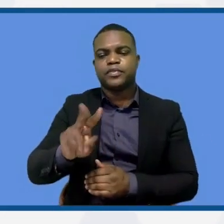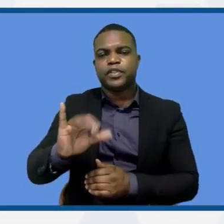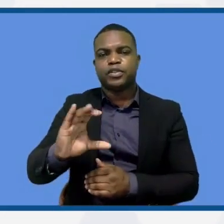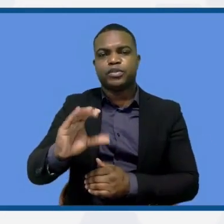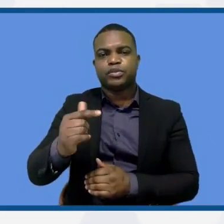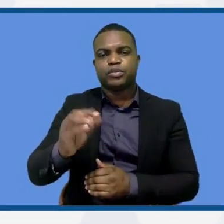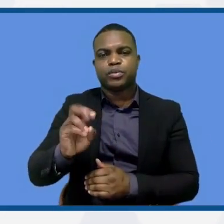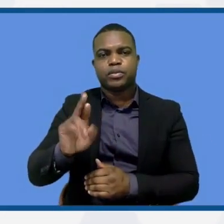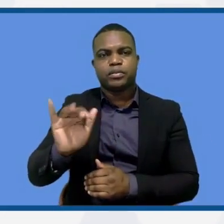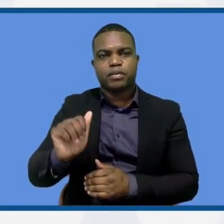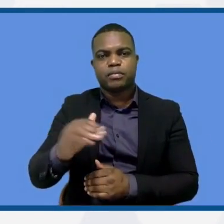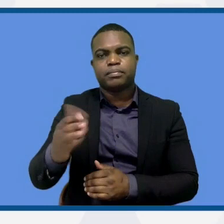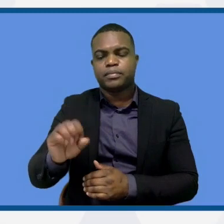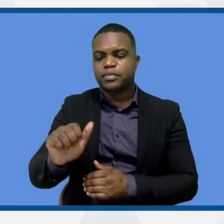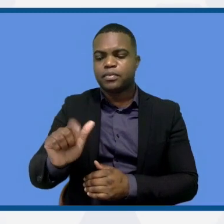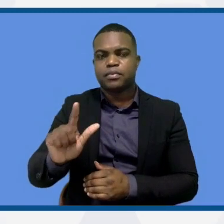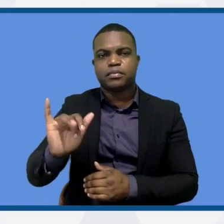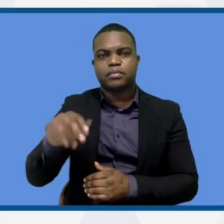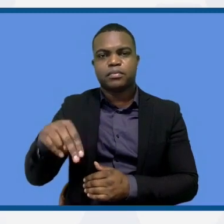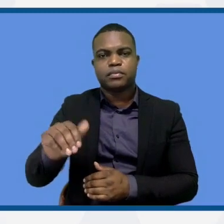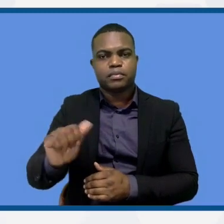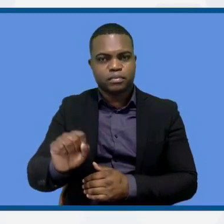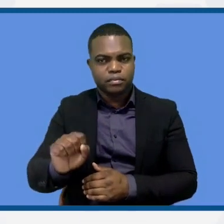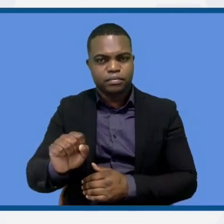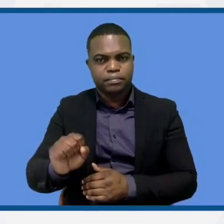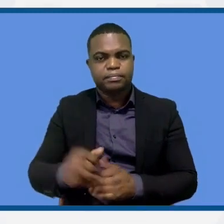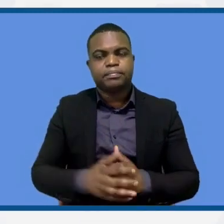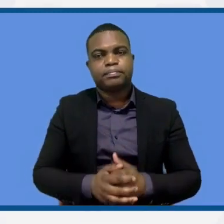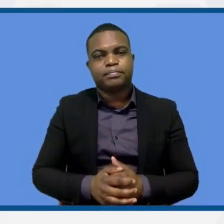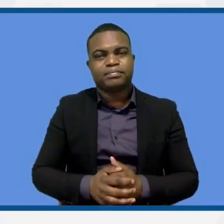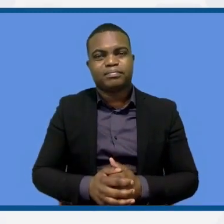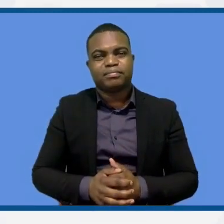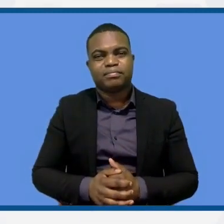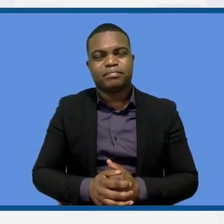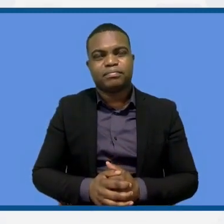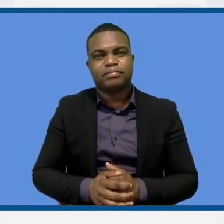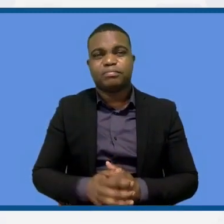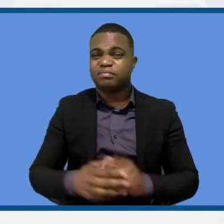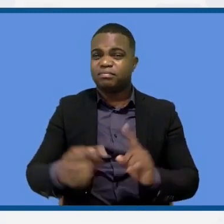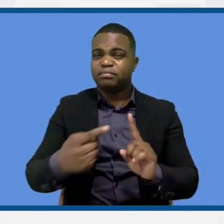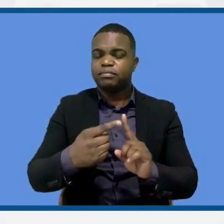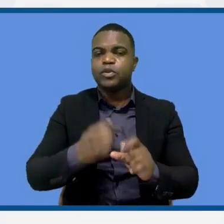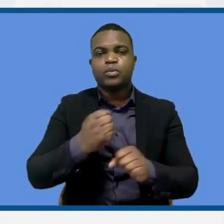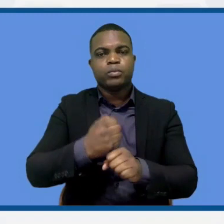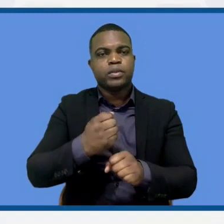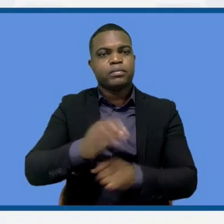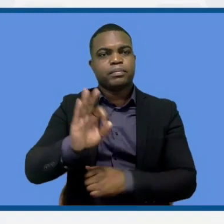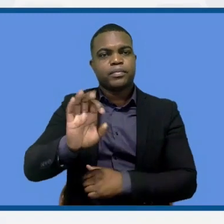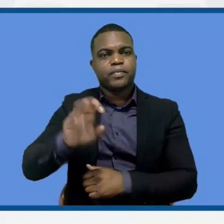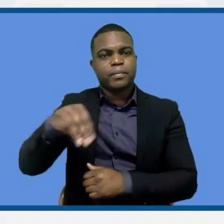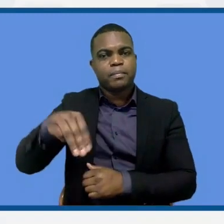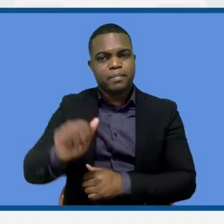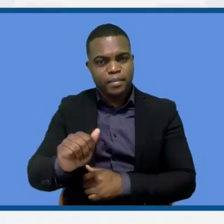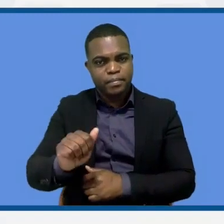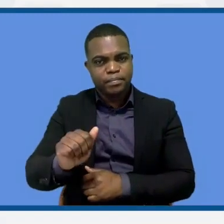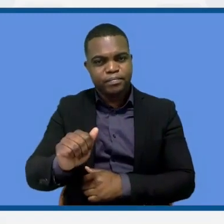And senior official performing the duties of Deputy Administrator for Resilience. Lo que en español sería como la